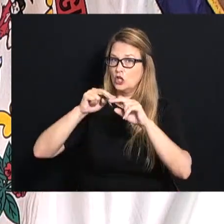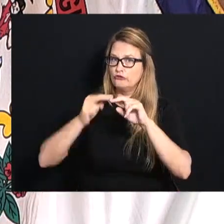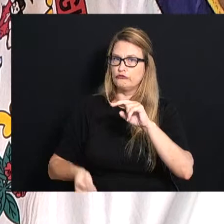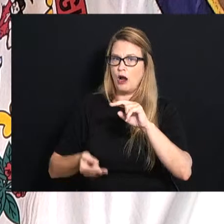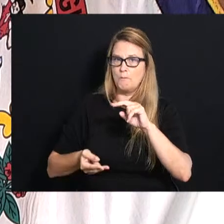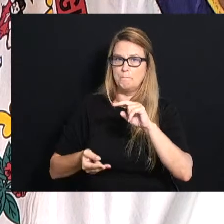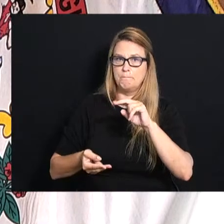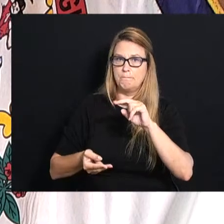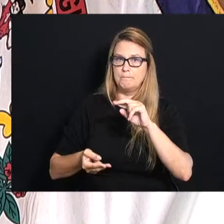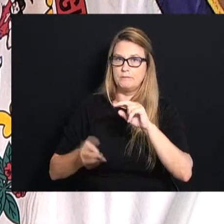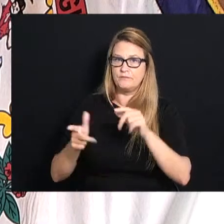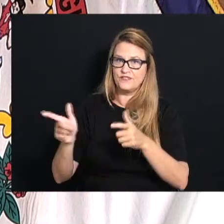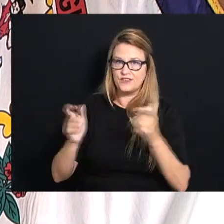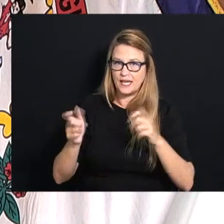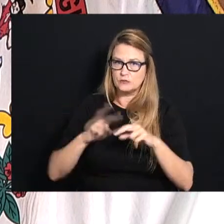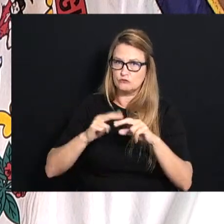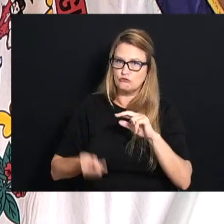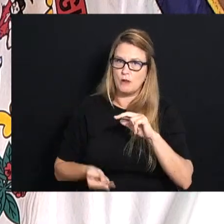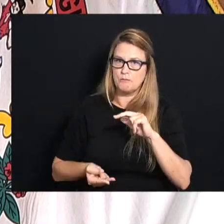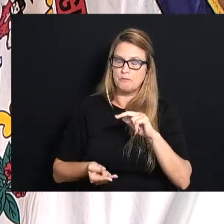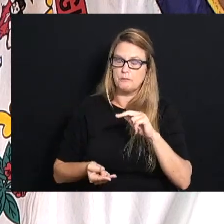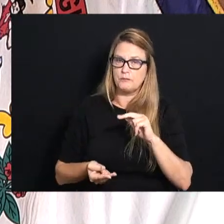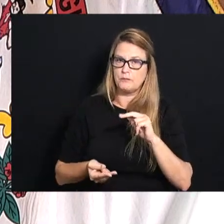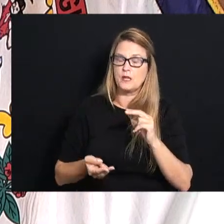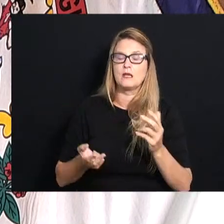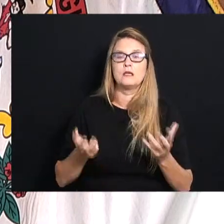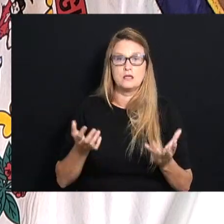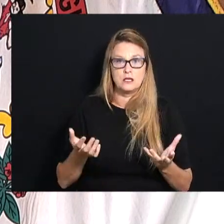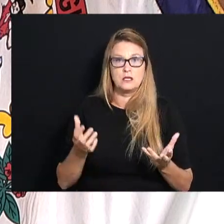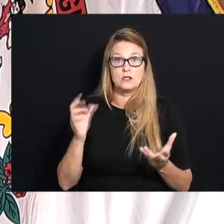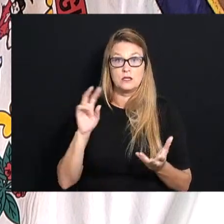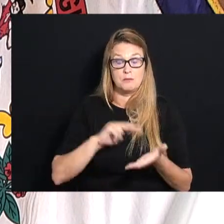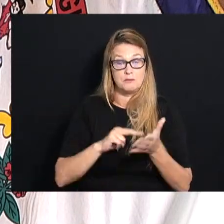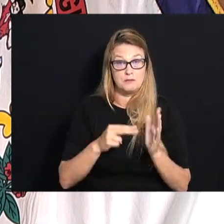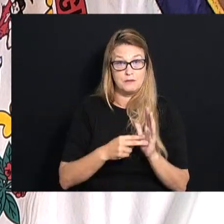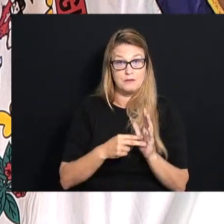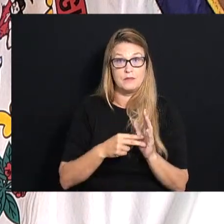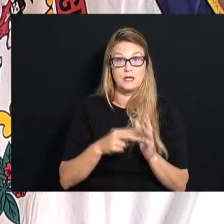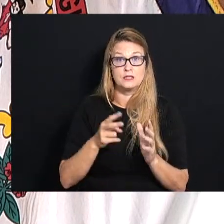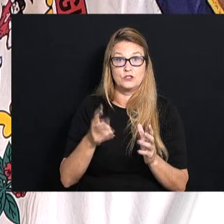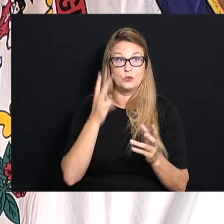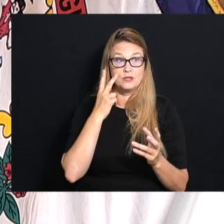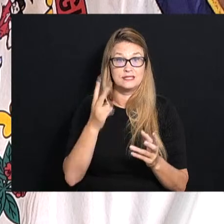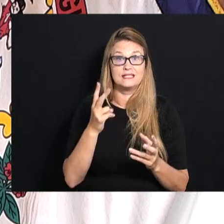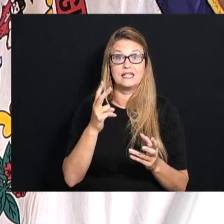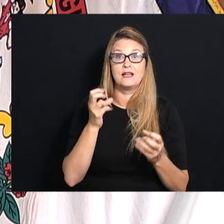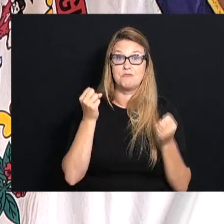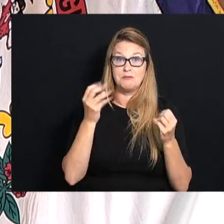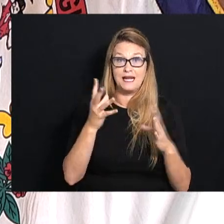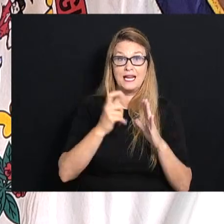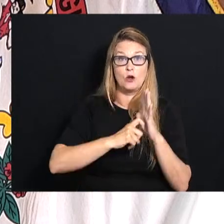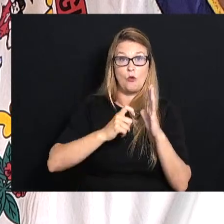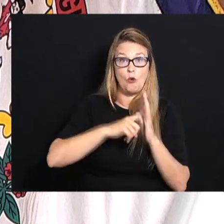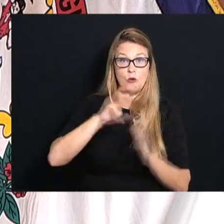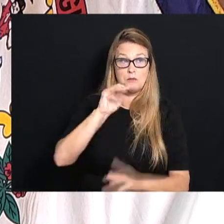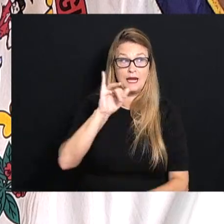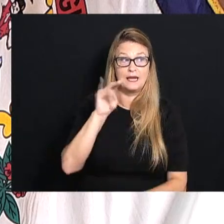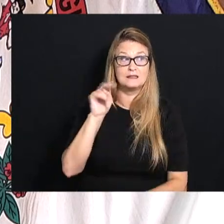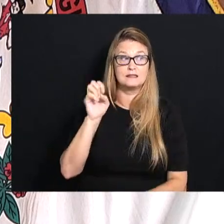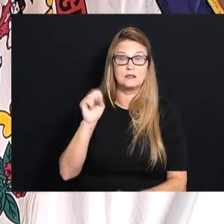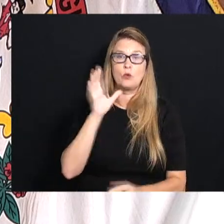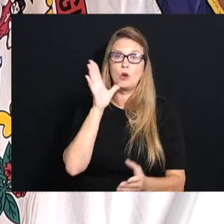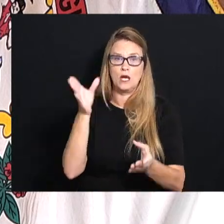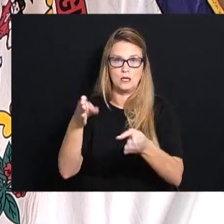rock. And on top of dropping like a rock, there'll be many metallurgical coal mines that will